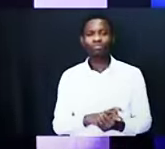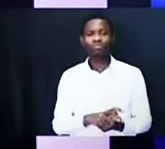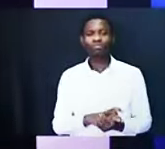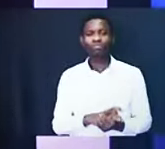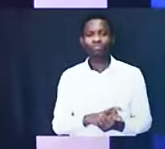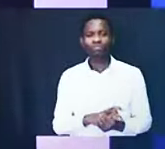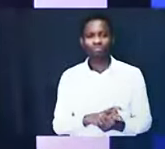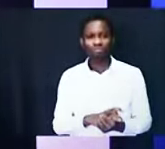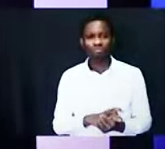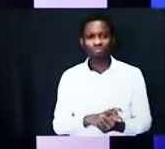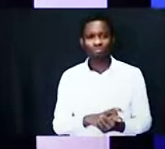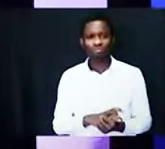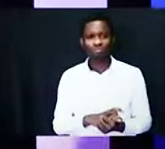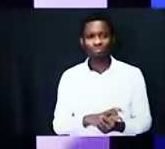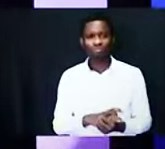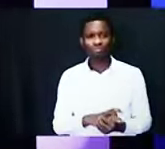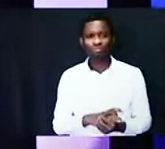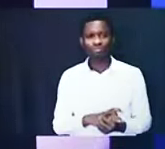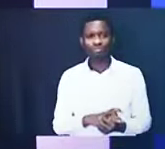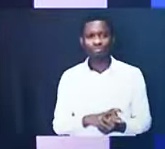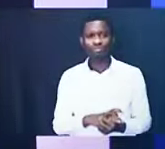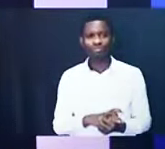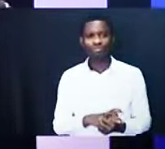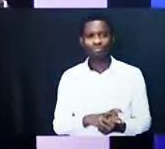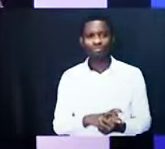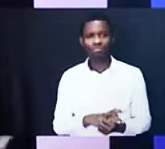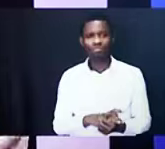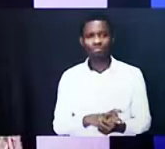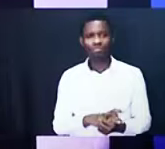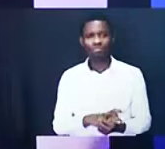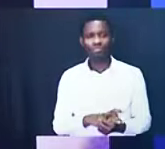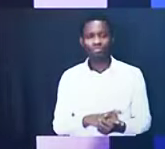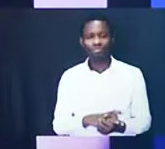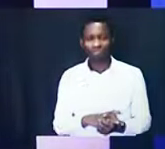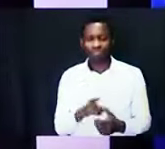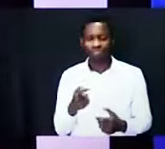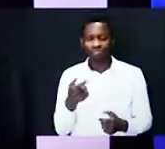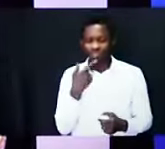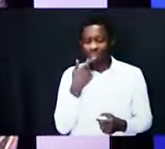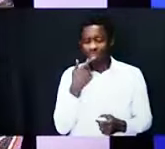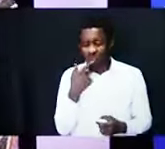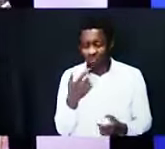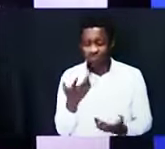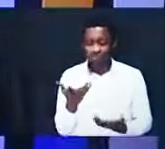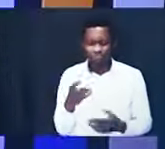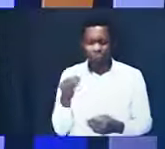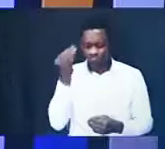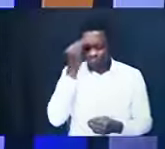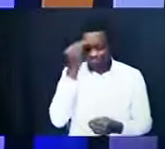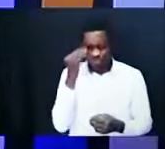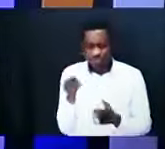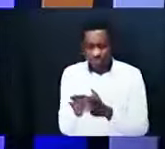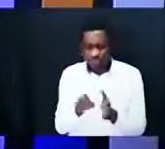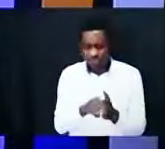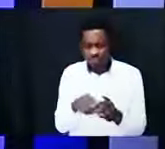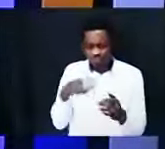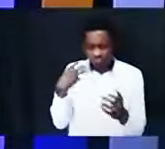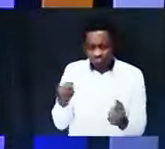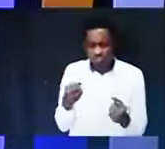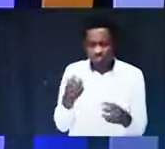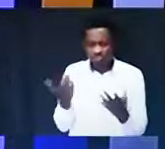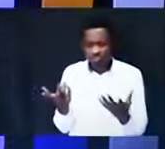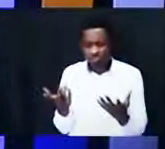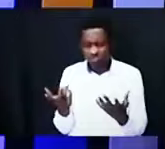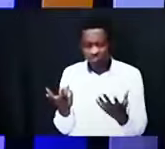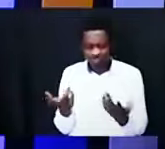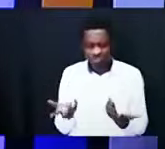soldiers, people say, use common sense. The man say, I'm not going to use any common sense.